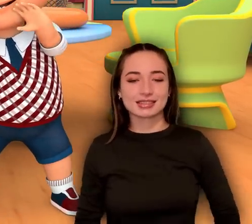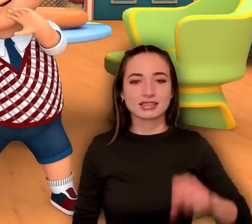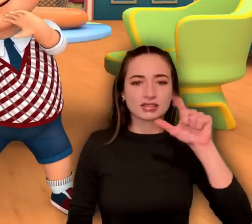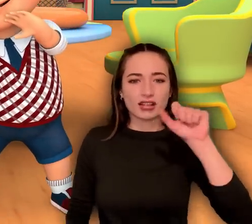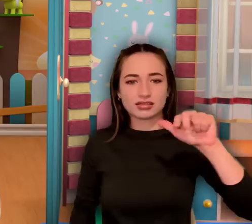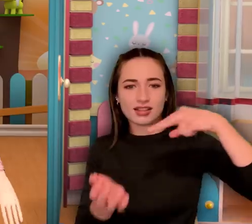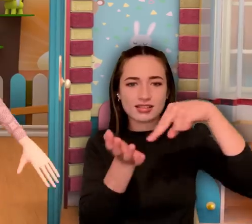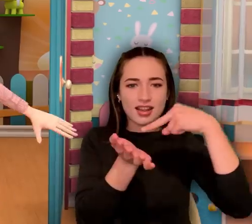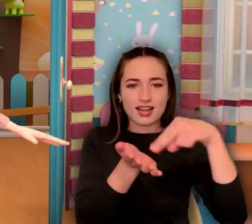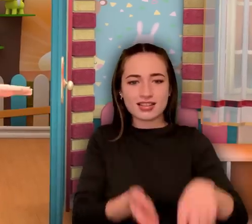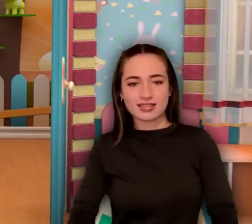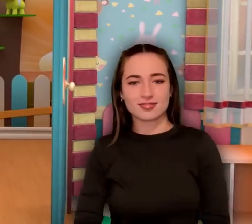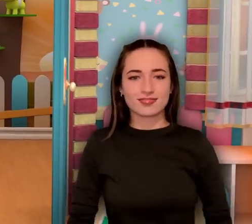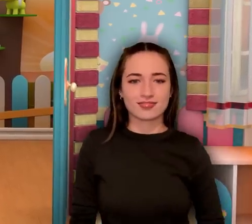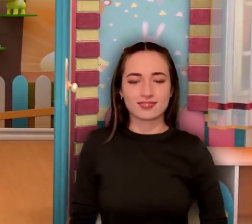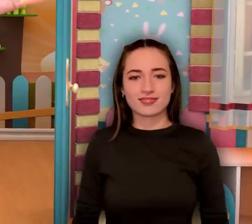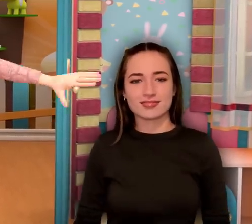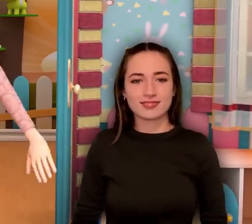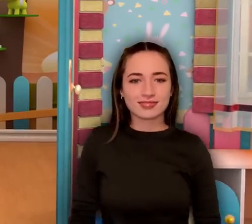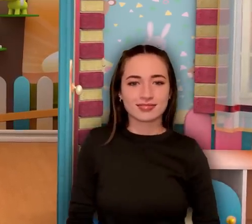it's a salsa dance